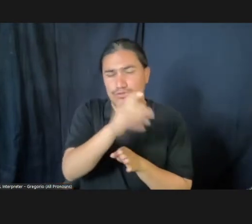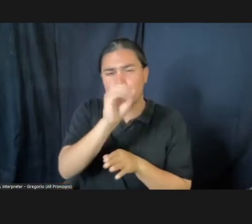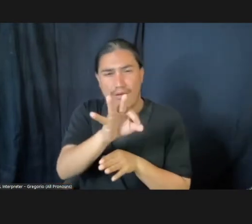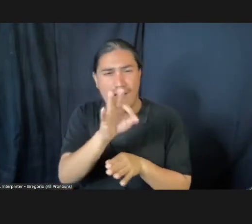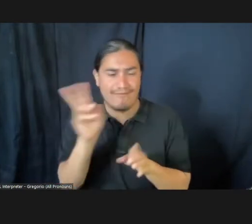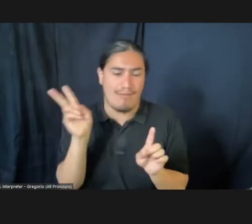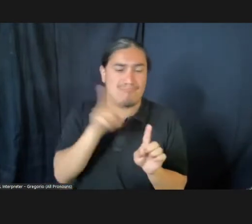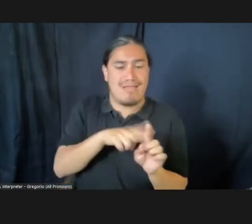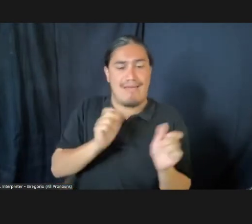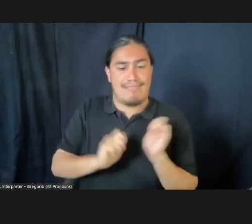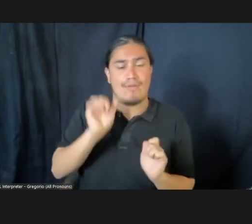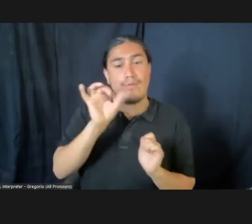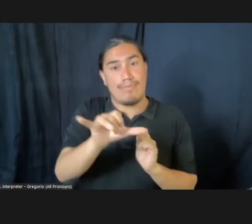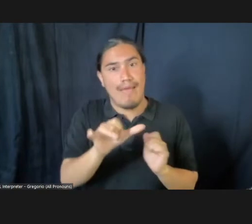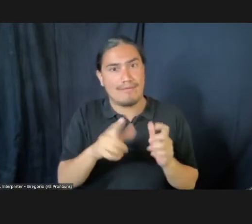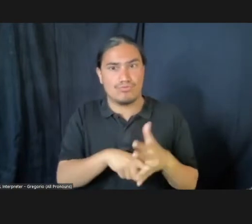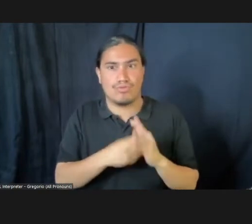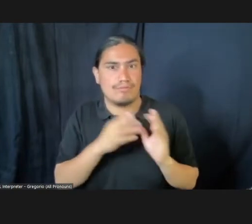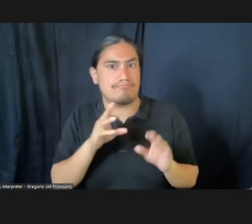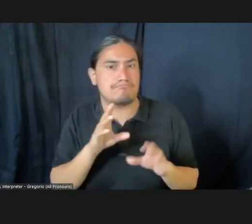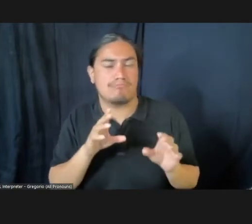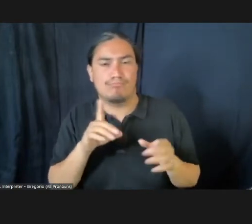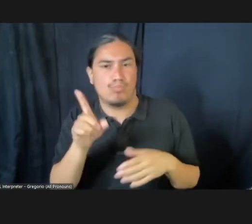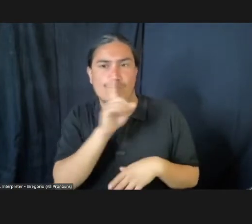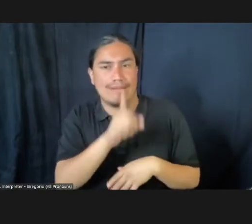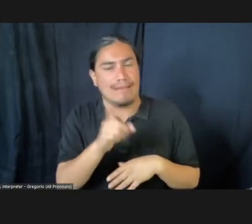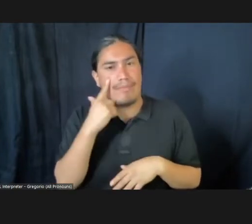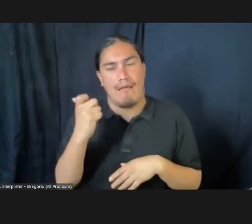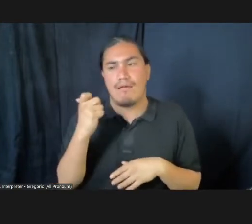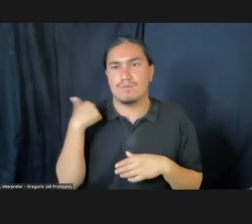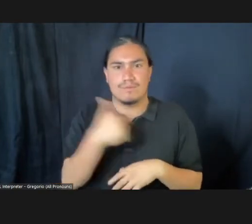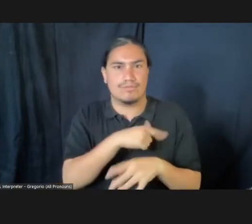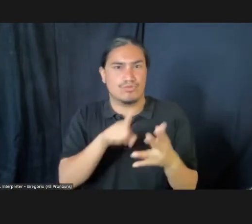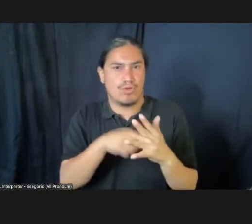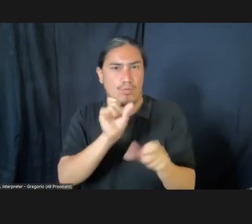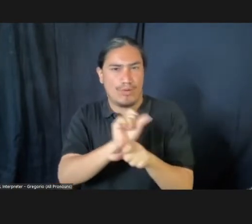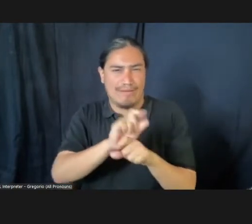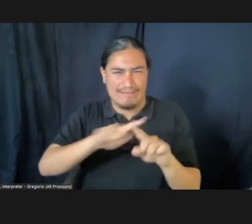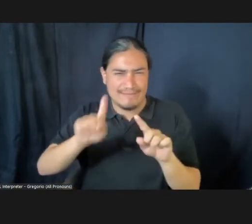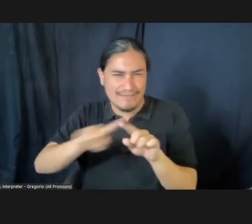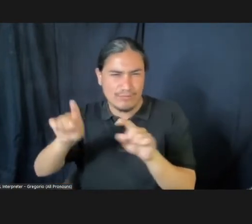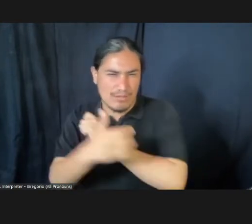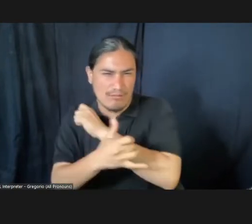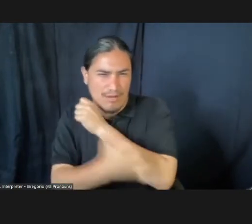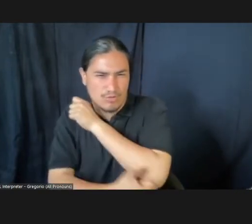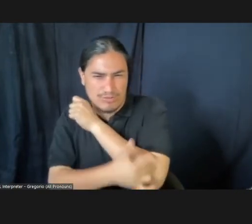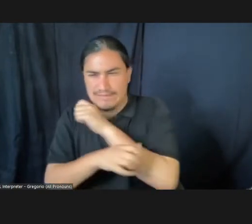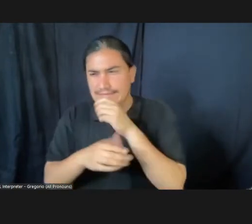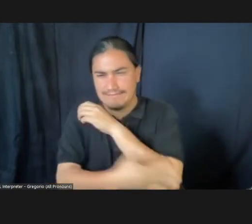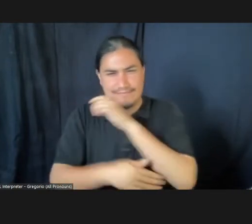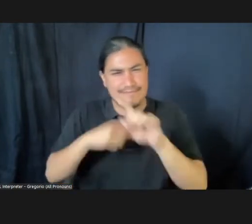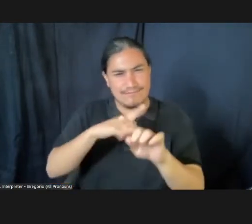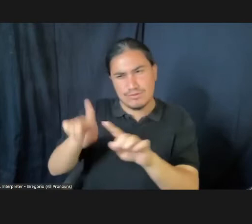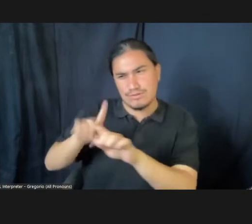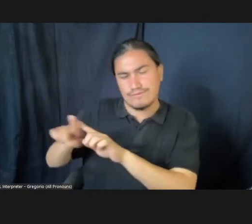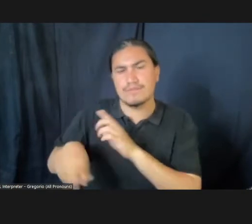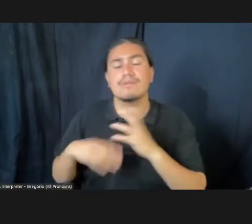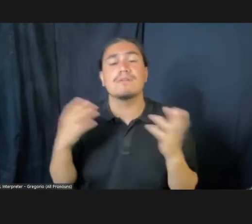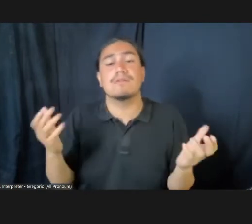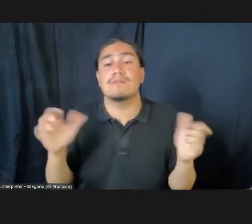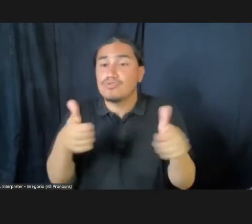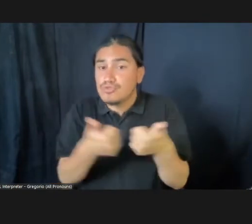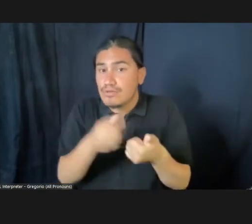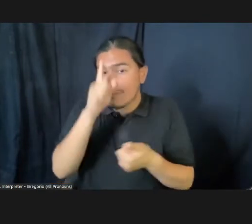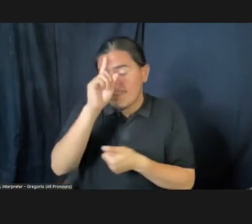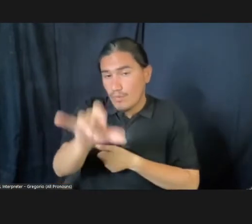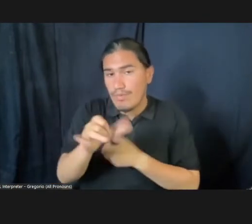in this country after years of use overseas, subsuming terms and areas that came before it, often problematically. The challenge of the